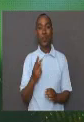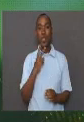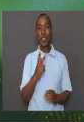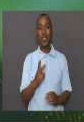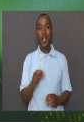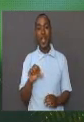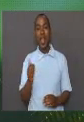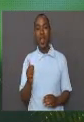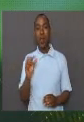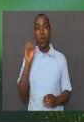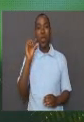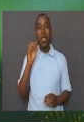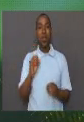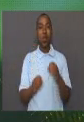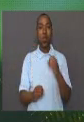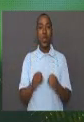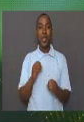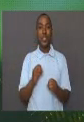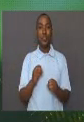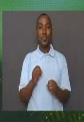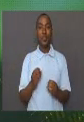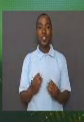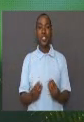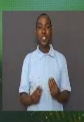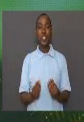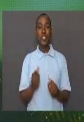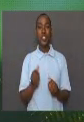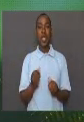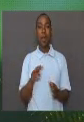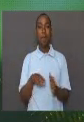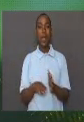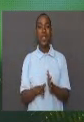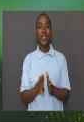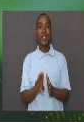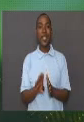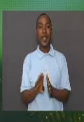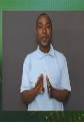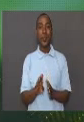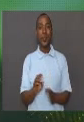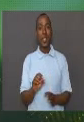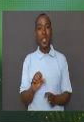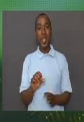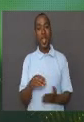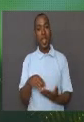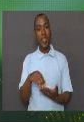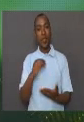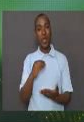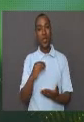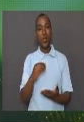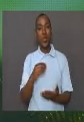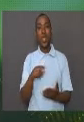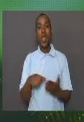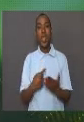the microorganisms yeast and bacteria, and we learned how